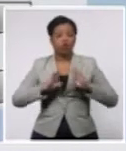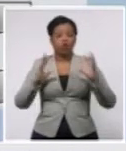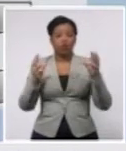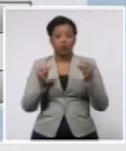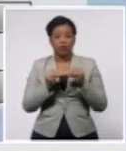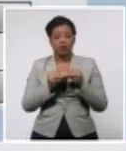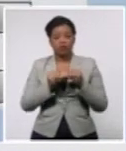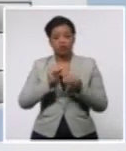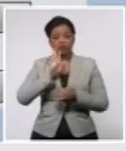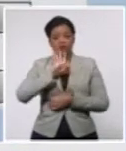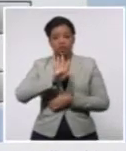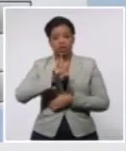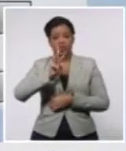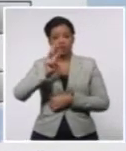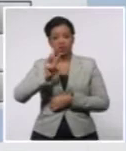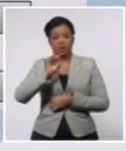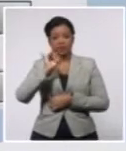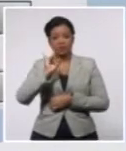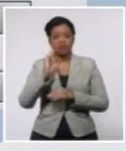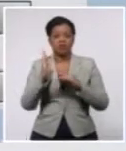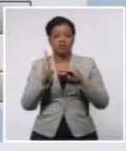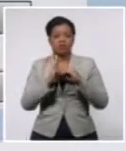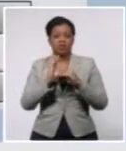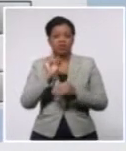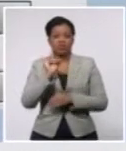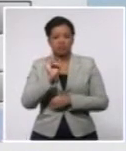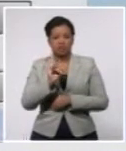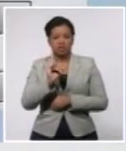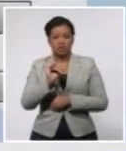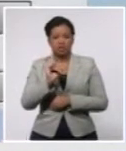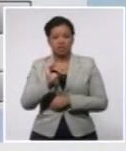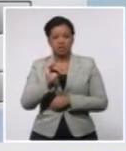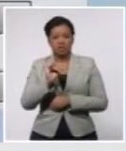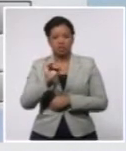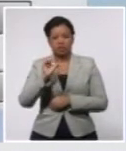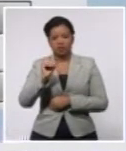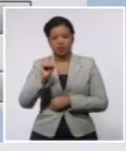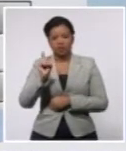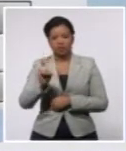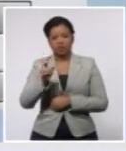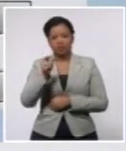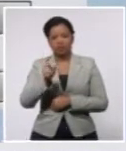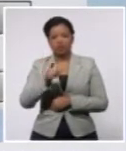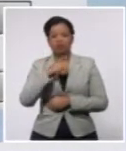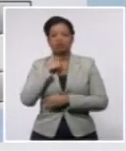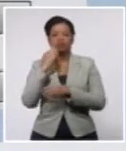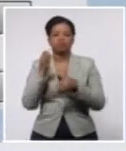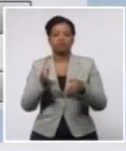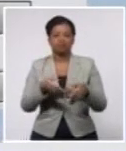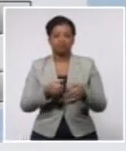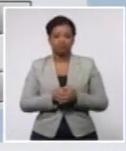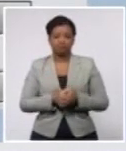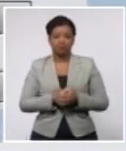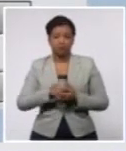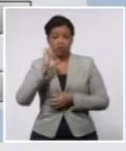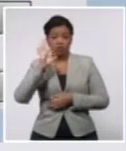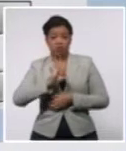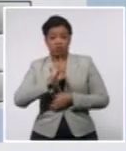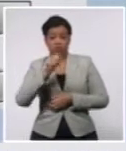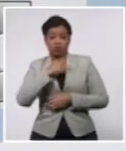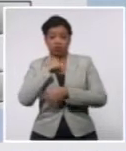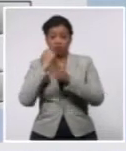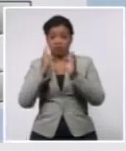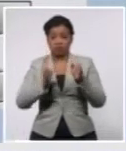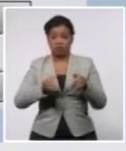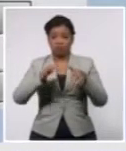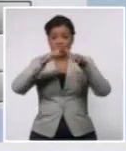the epicenter of the pandemic for several days, with countries reporting high number of cases. Yesterday,